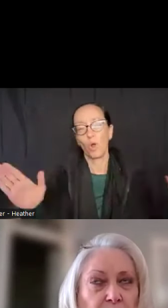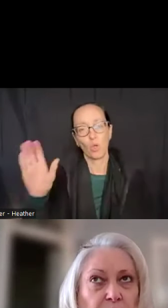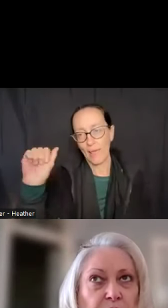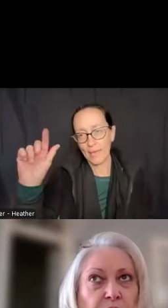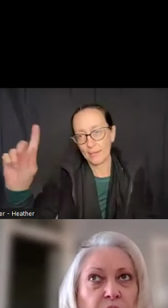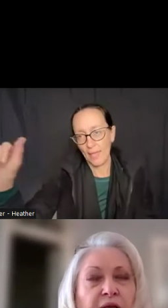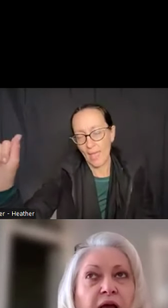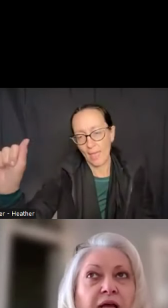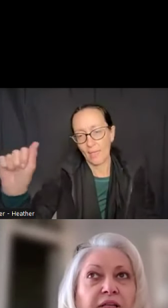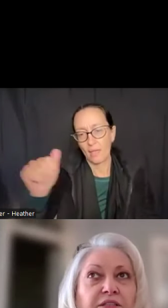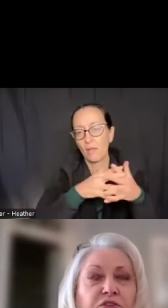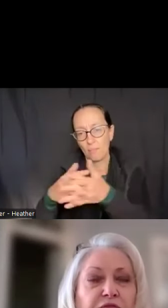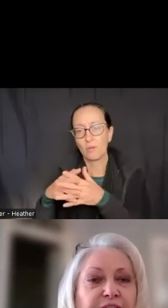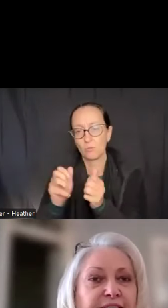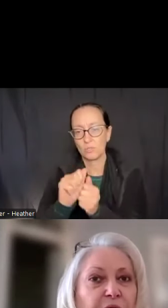getting